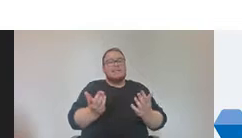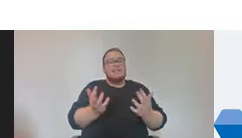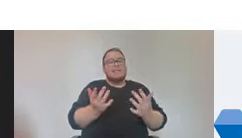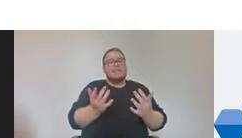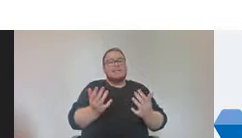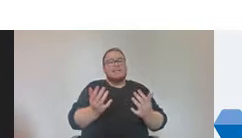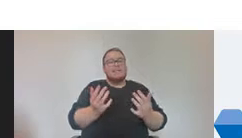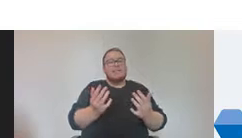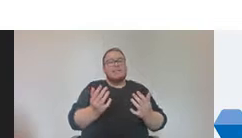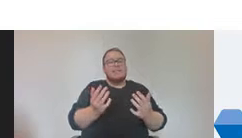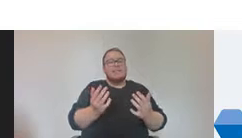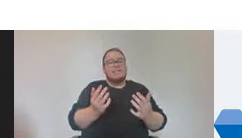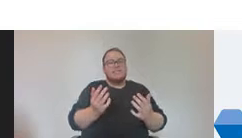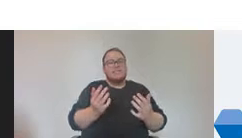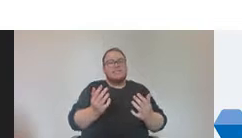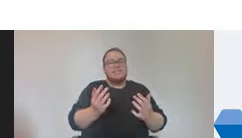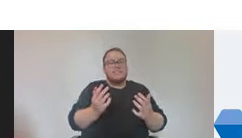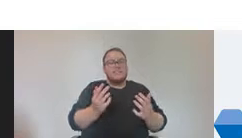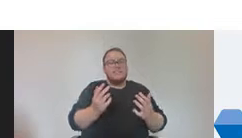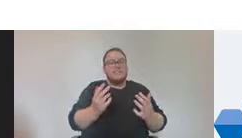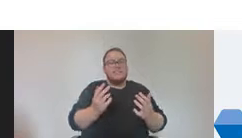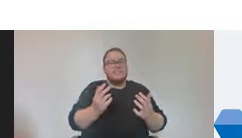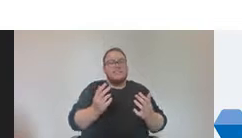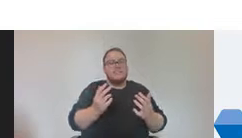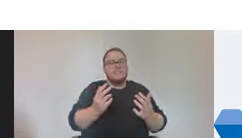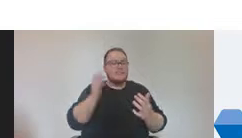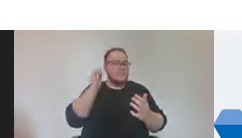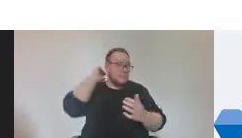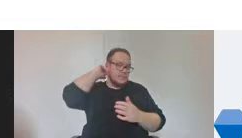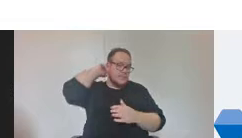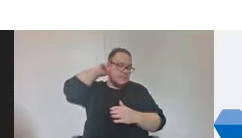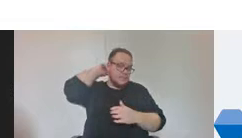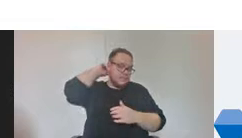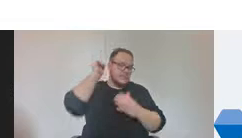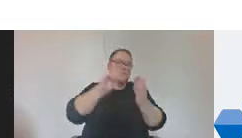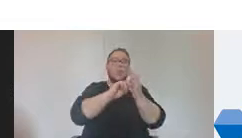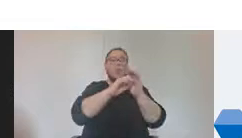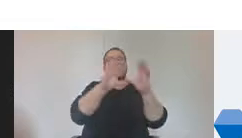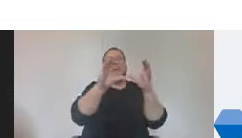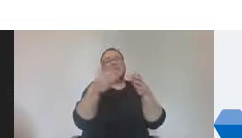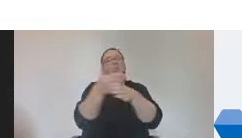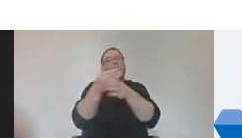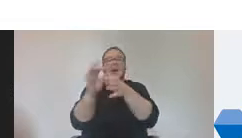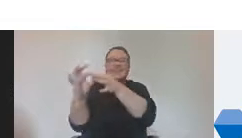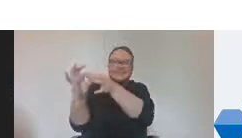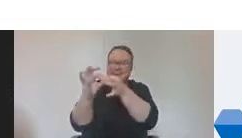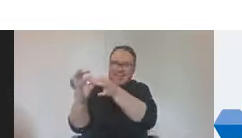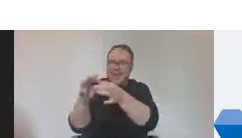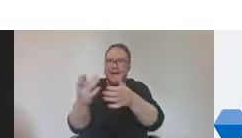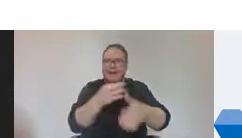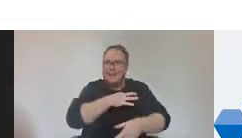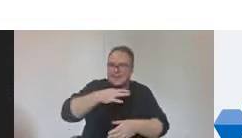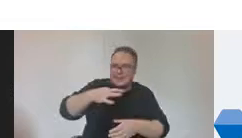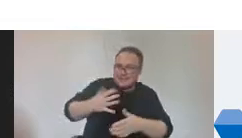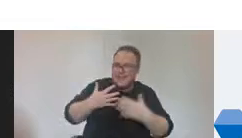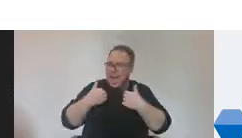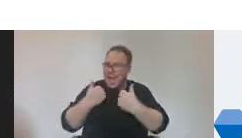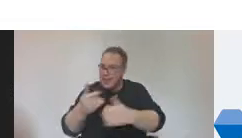organisations, providers working together as with clinicians and healthcare professionals as a